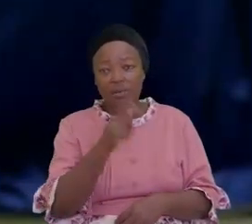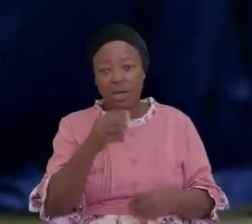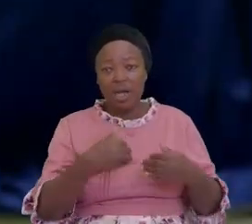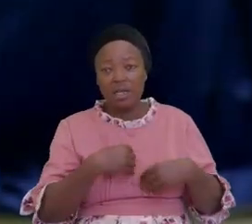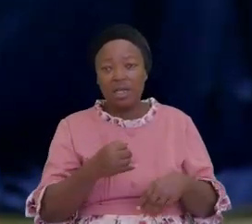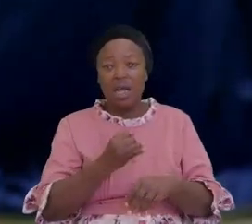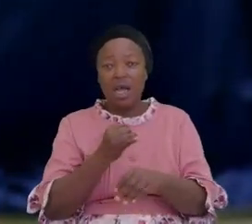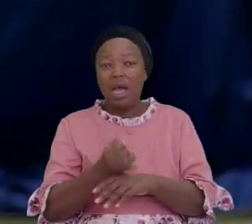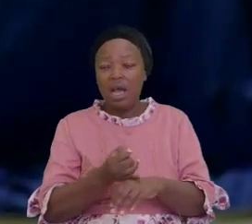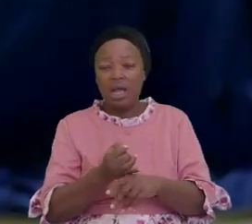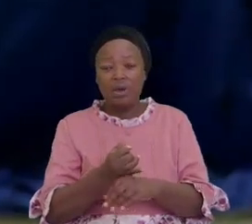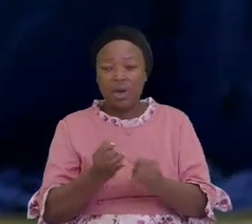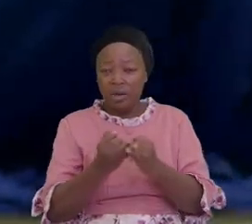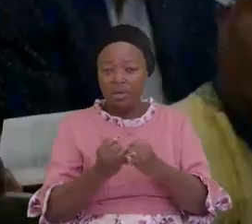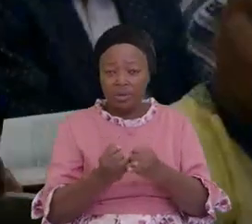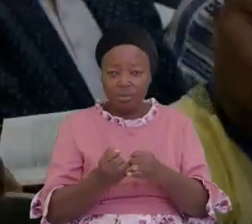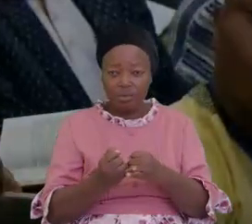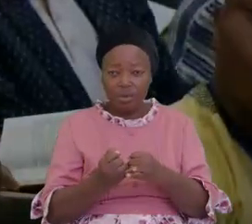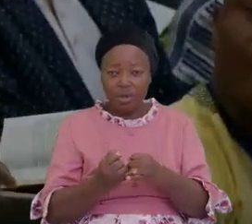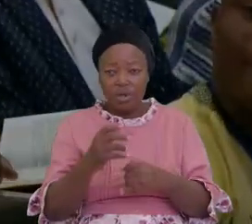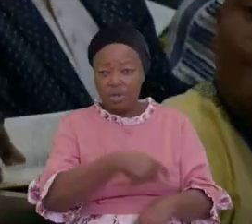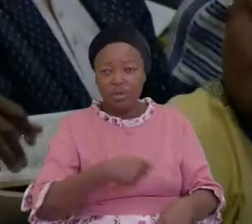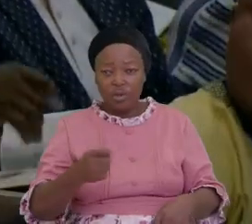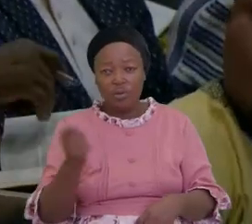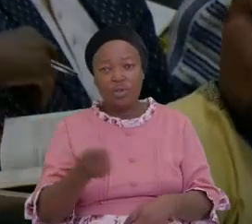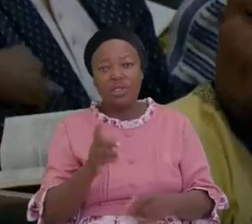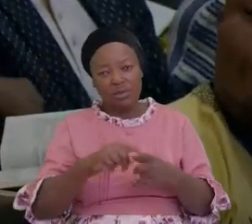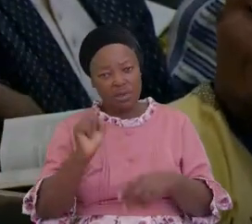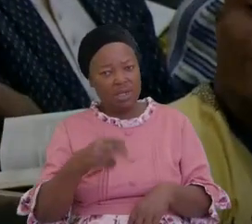to the one that has a wooden sword.